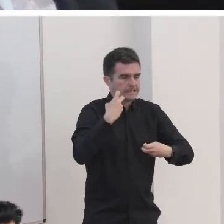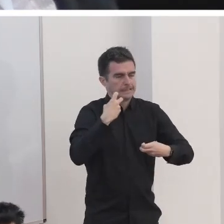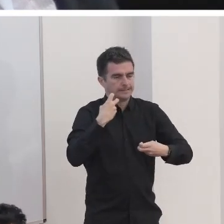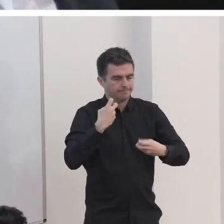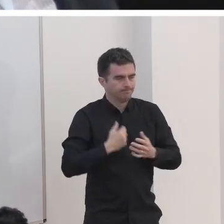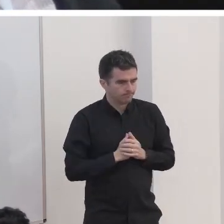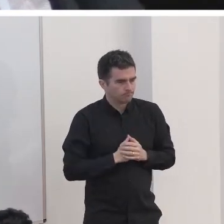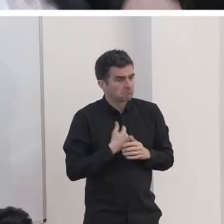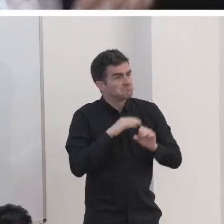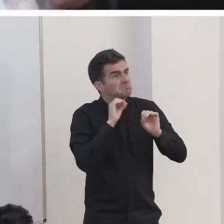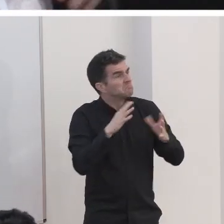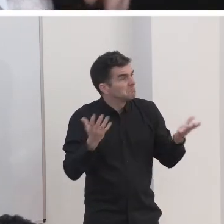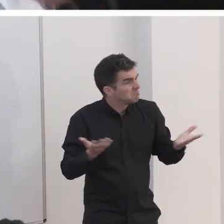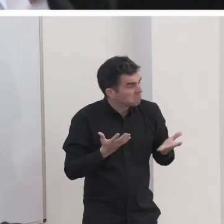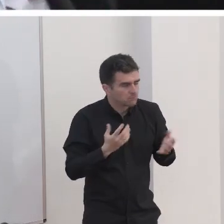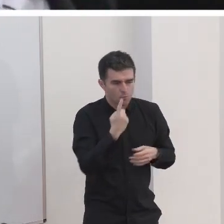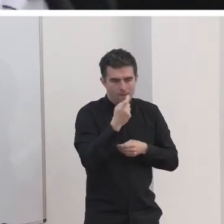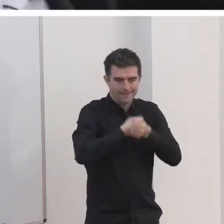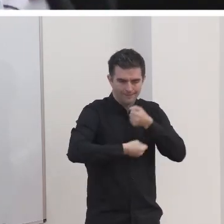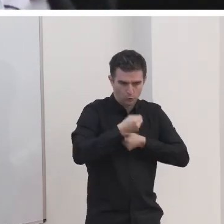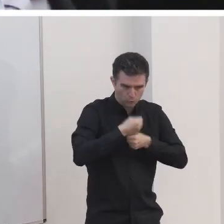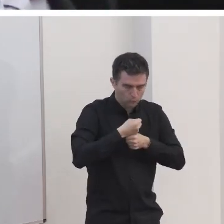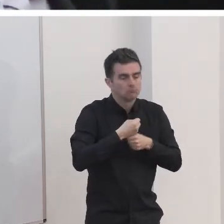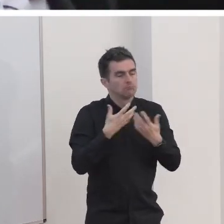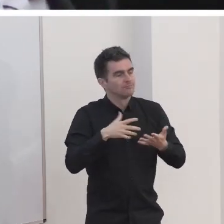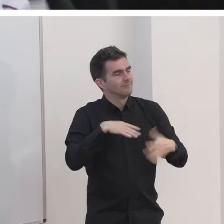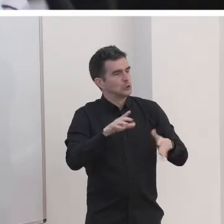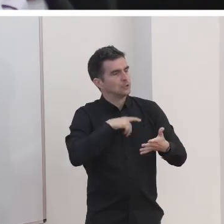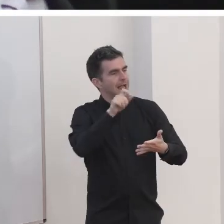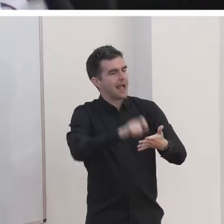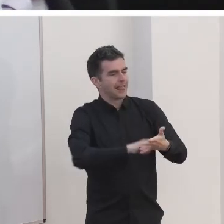looking at how 2028 elections will be more better